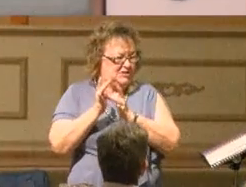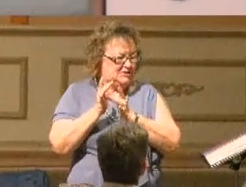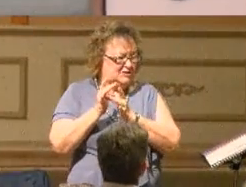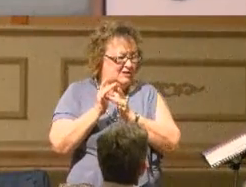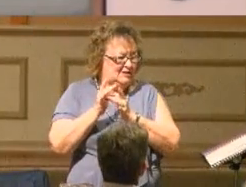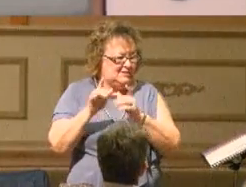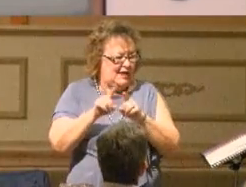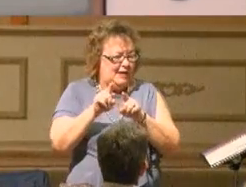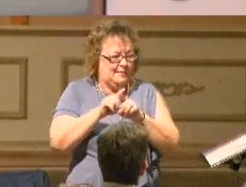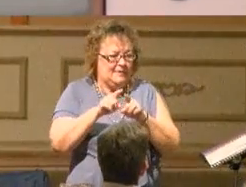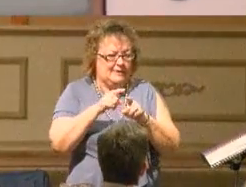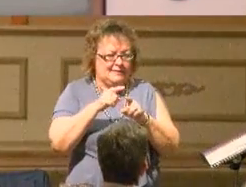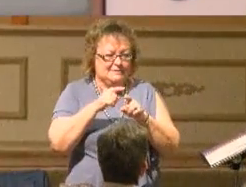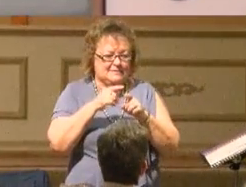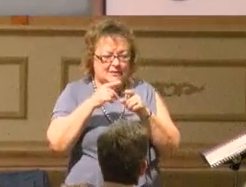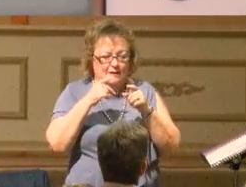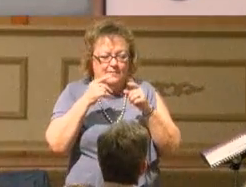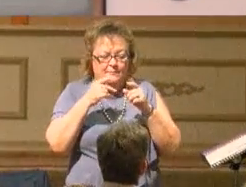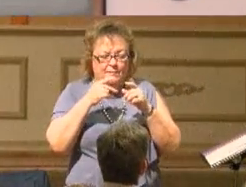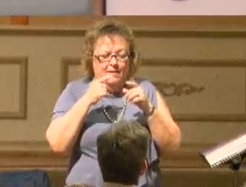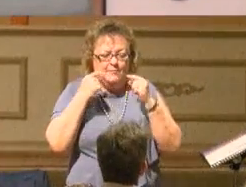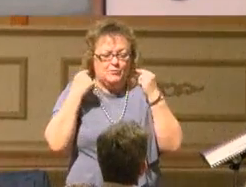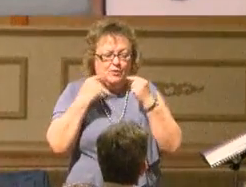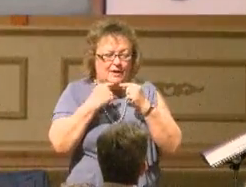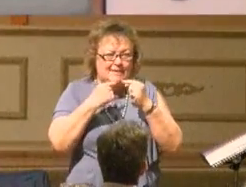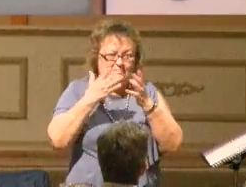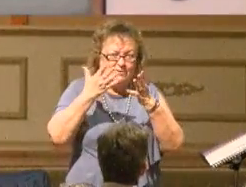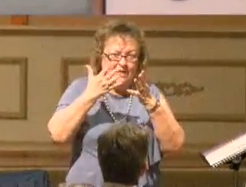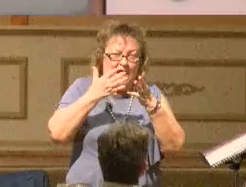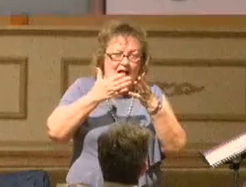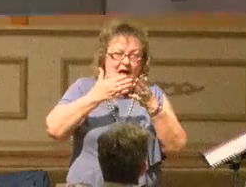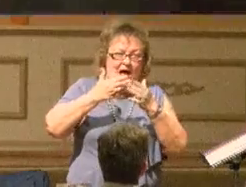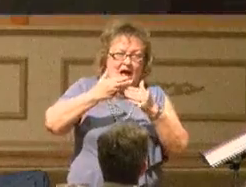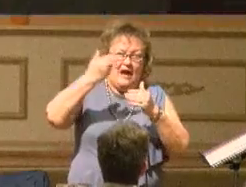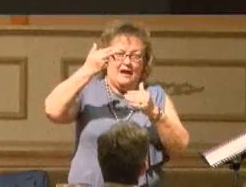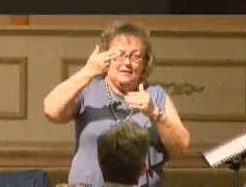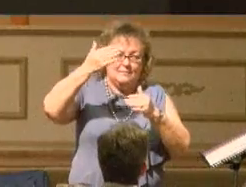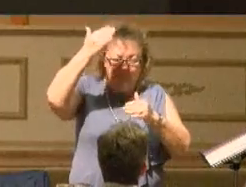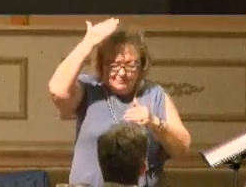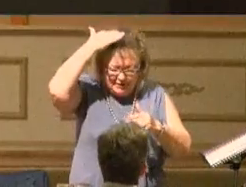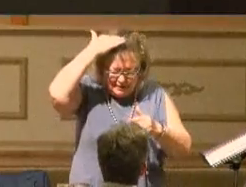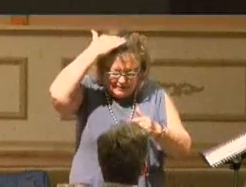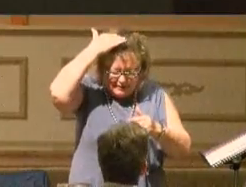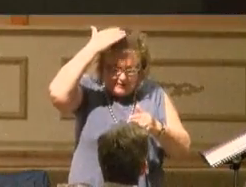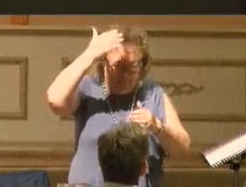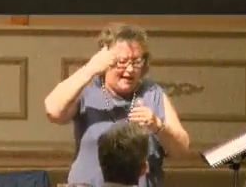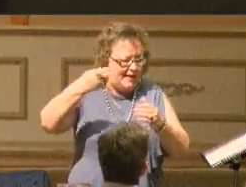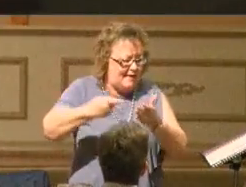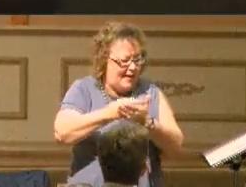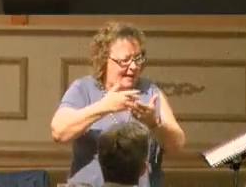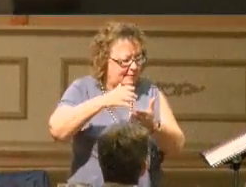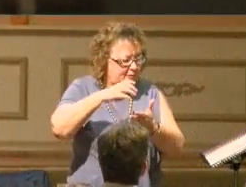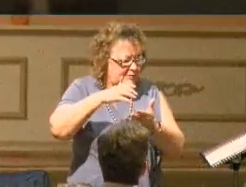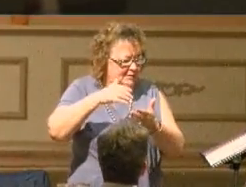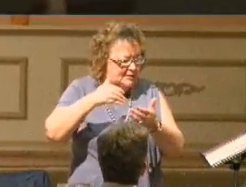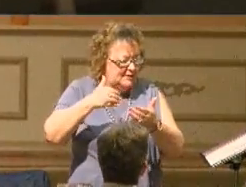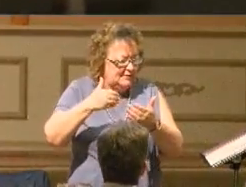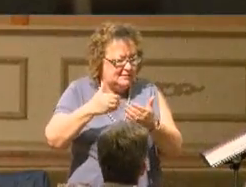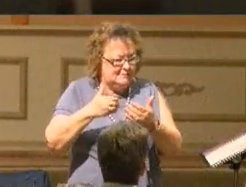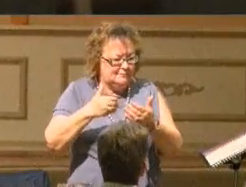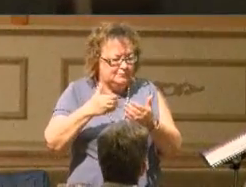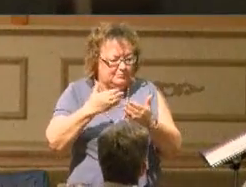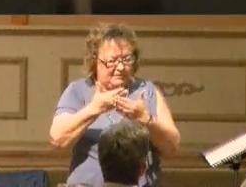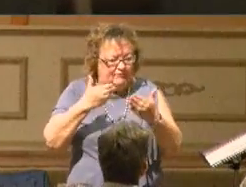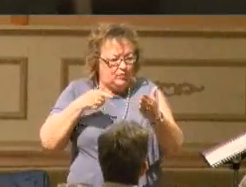priest would symbolically place his hand upon the head of that lamb as he was about to slay the lamb as a